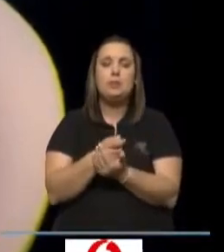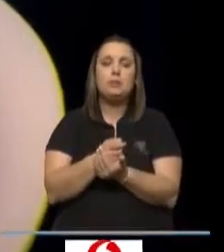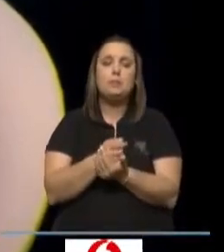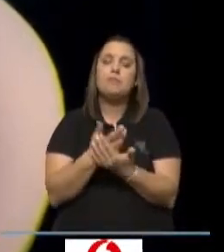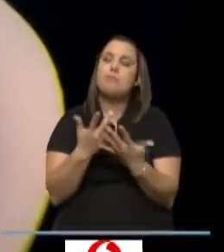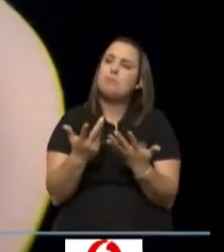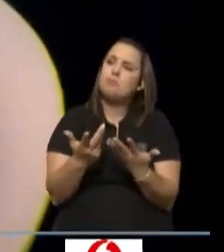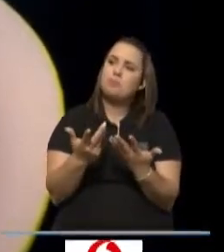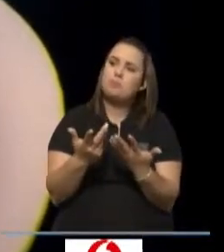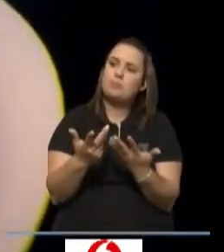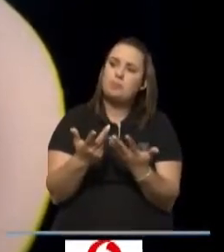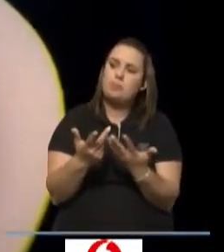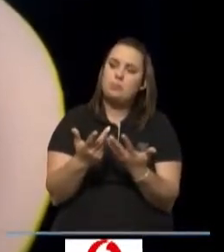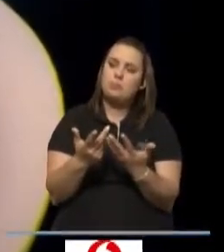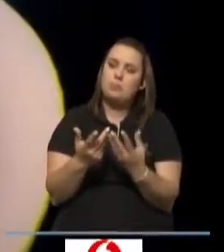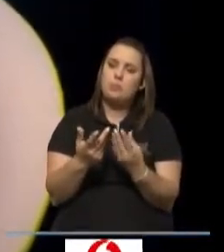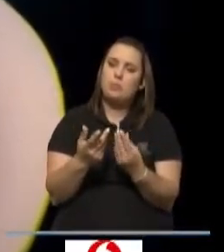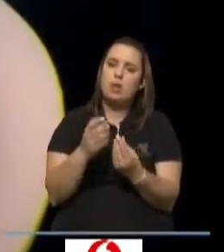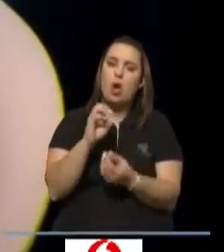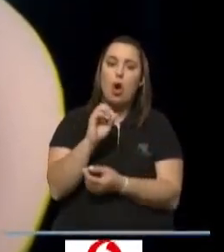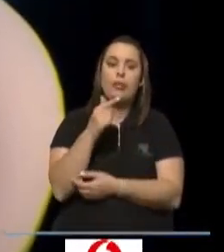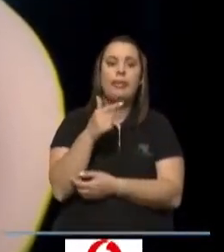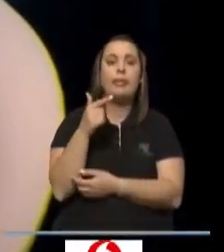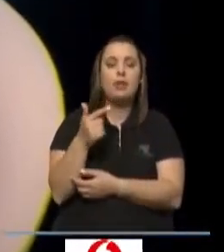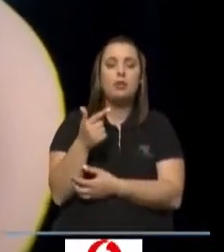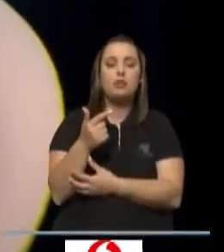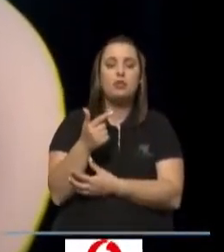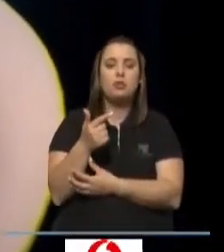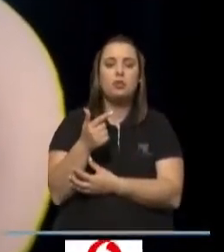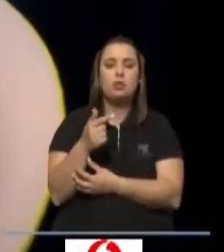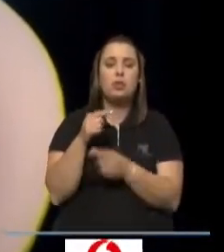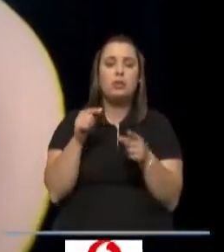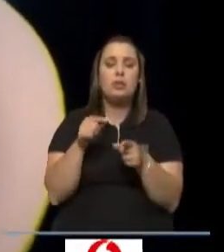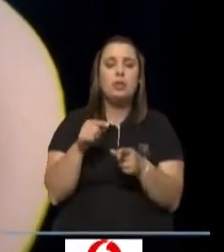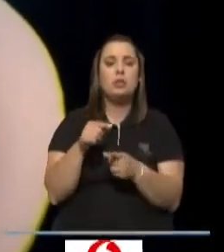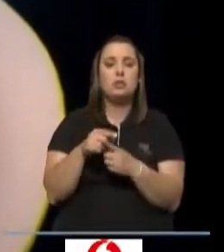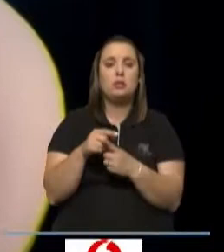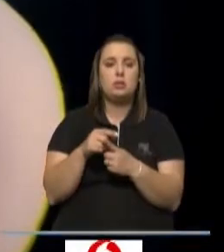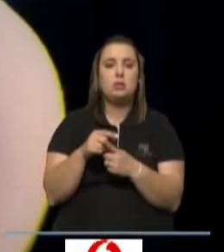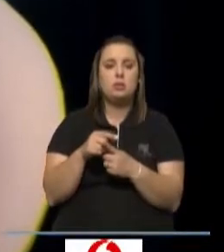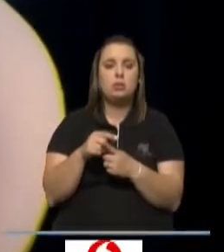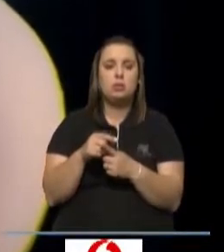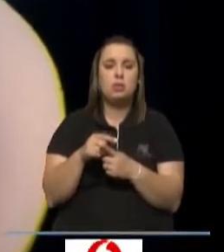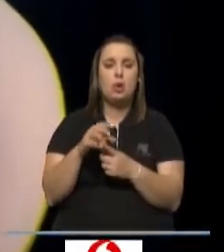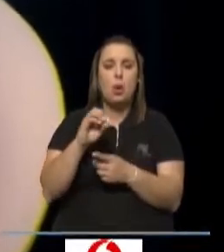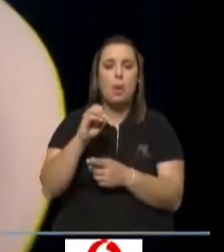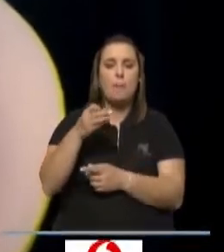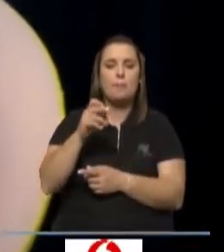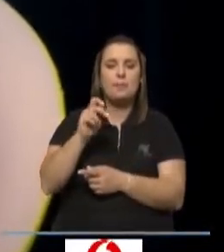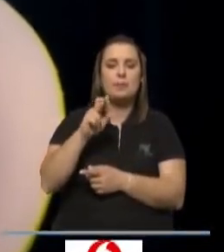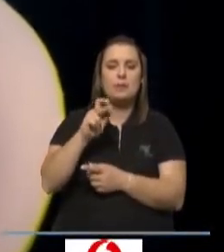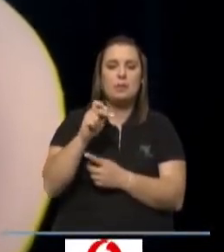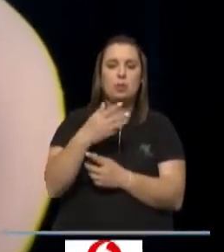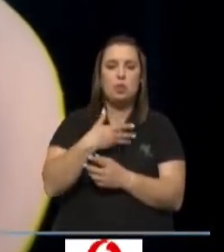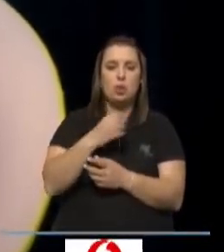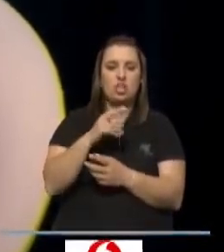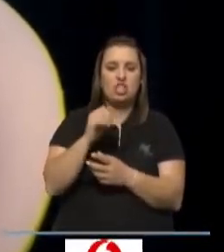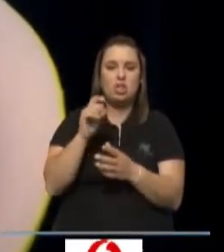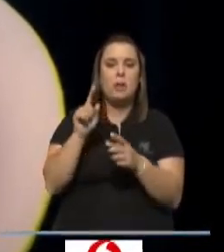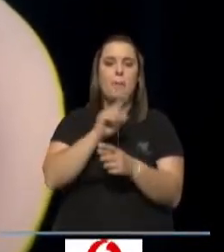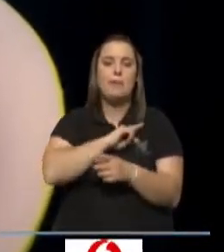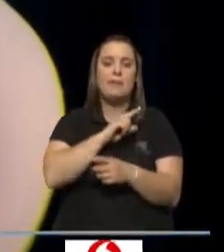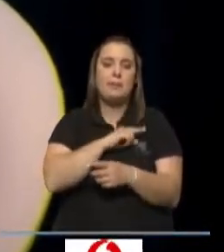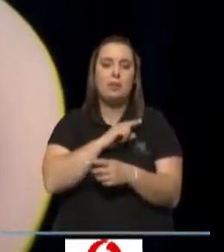this investment, to what extent do OTTs and other operators,